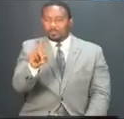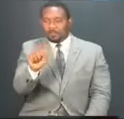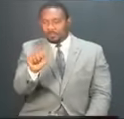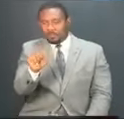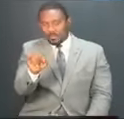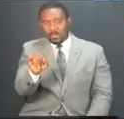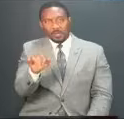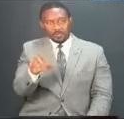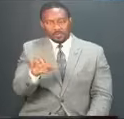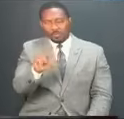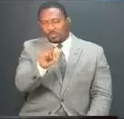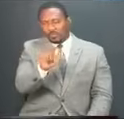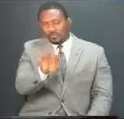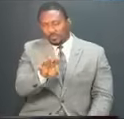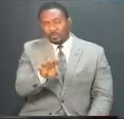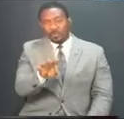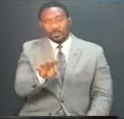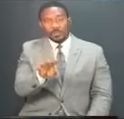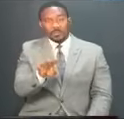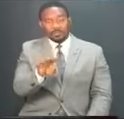24th day of November